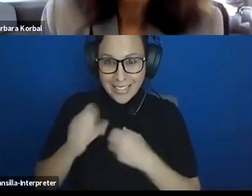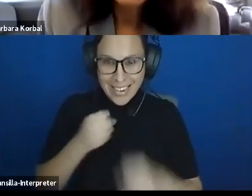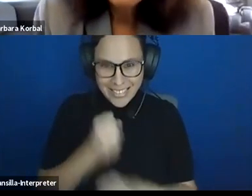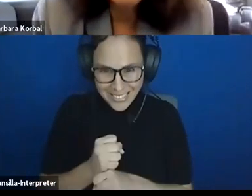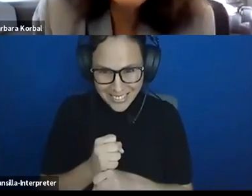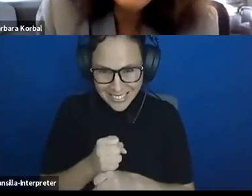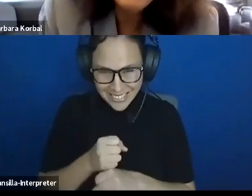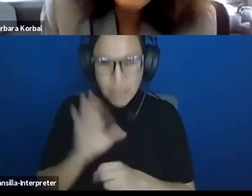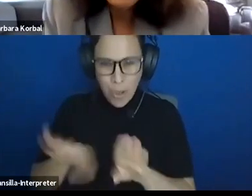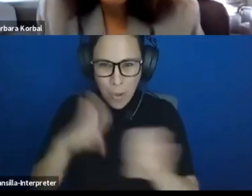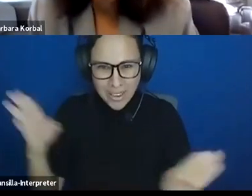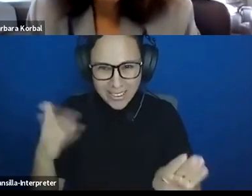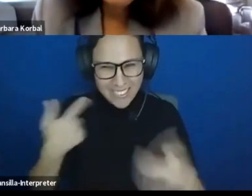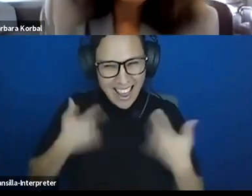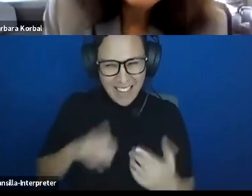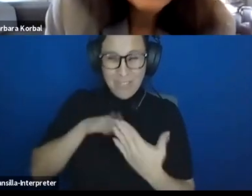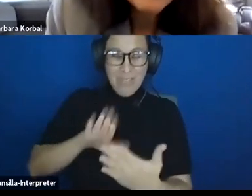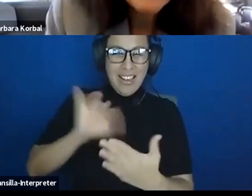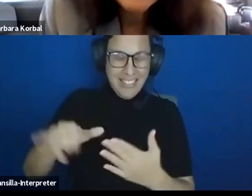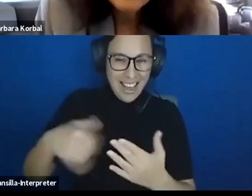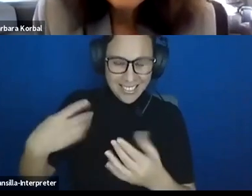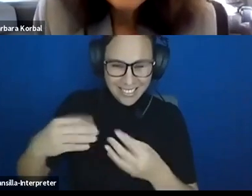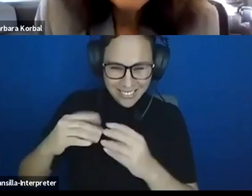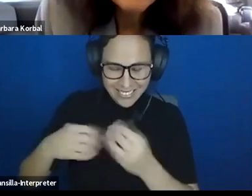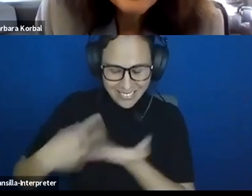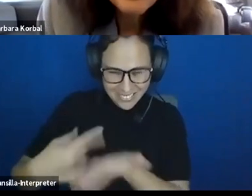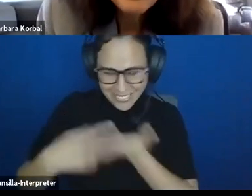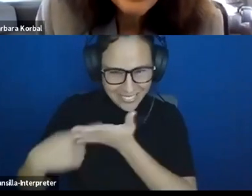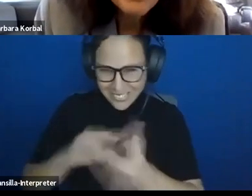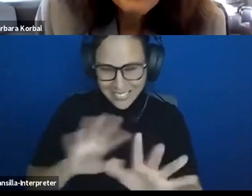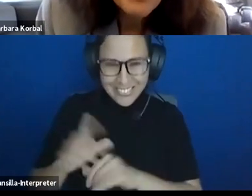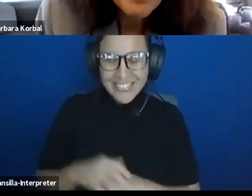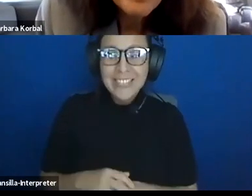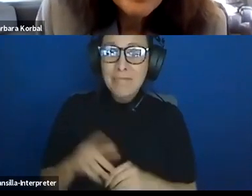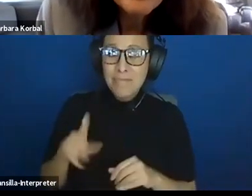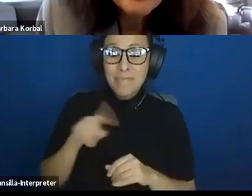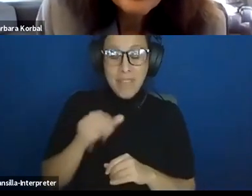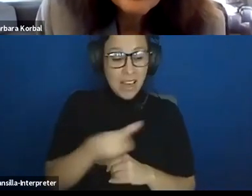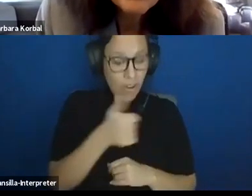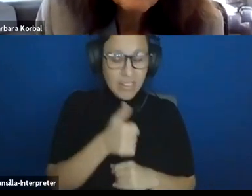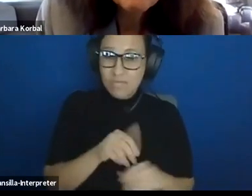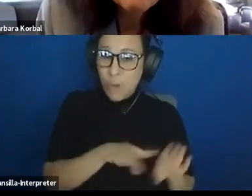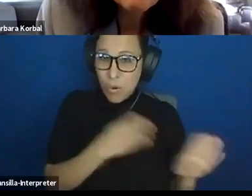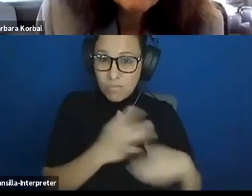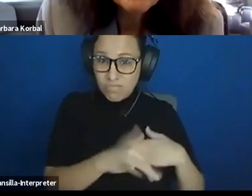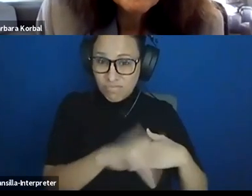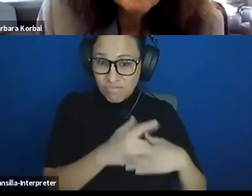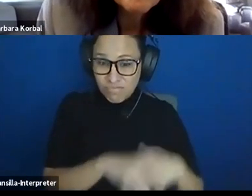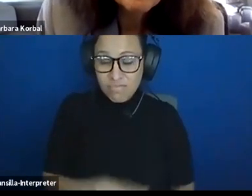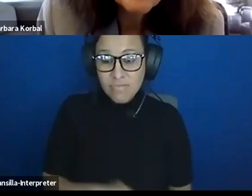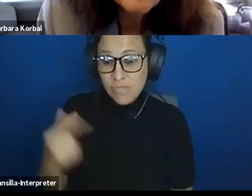music, but but all the rest of it is open. And I just want to say to